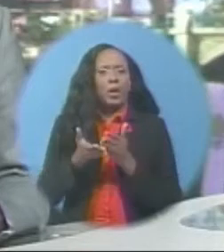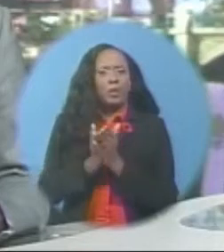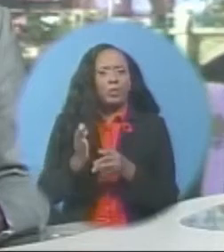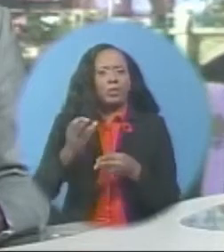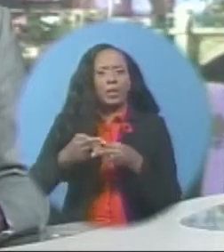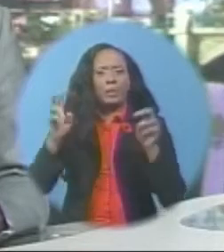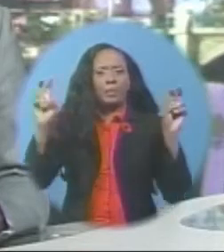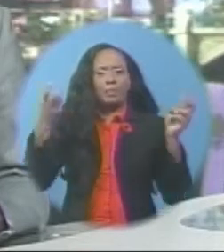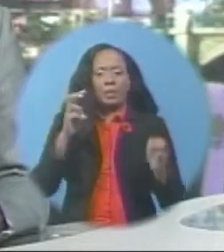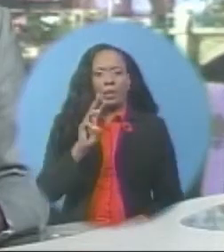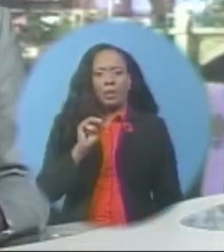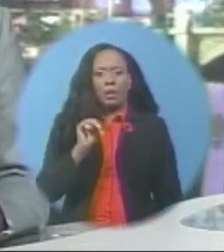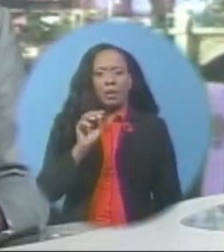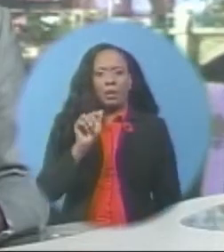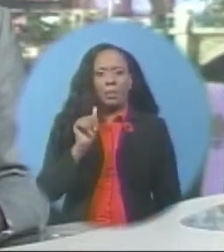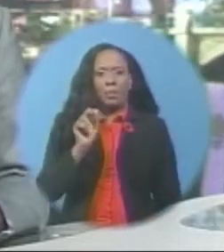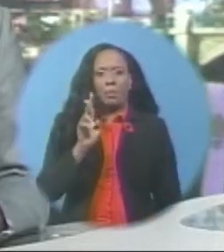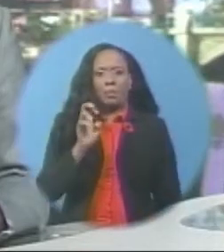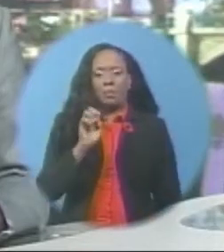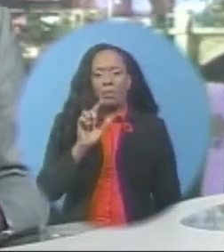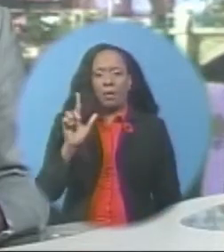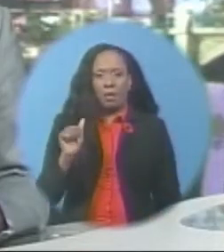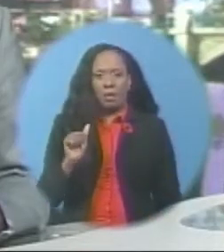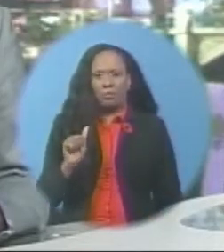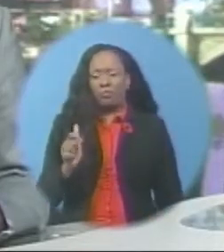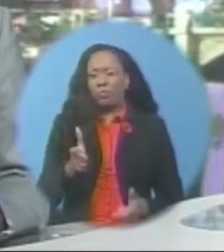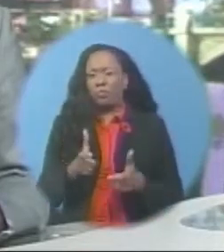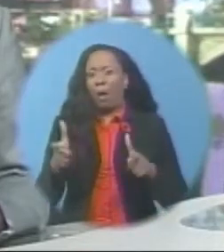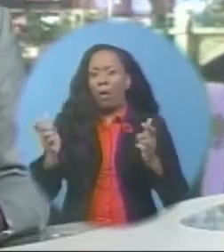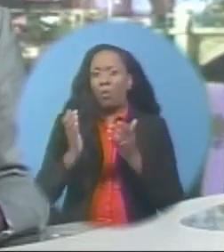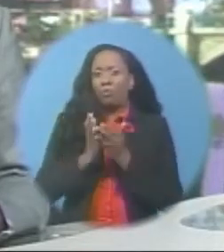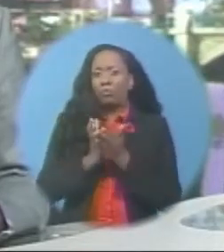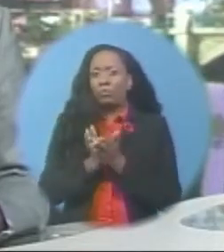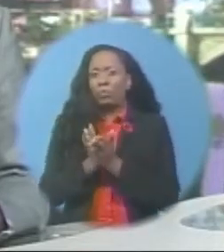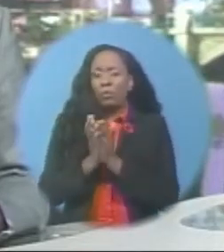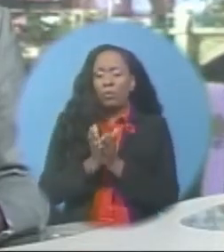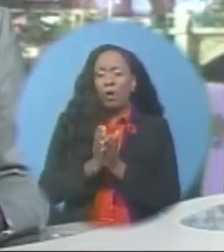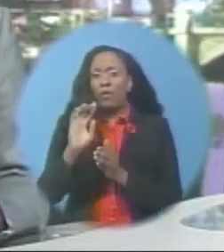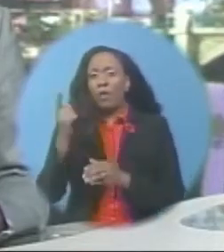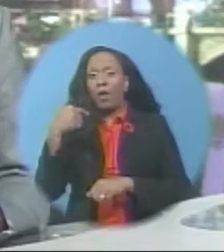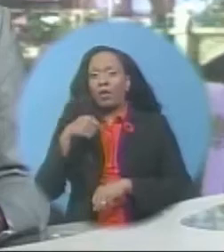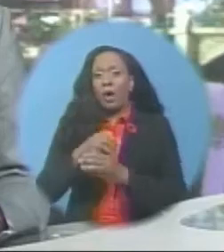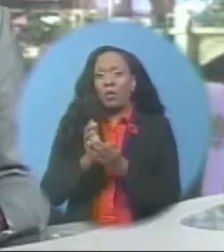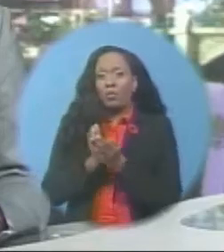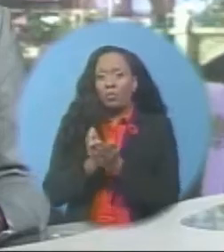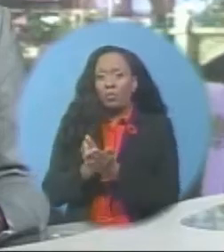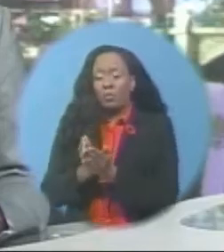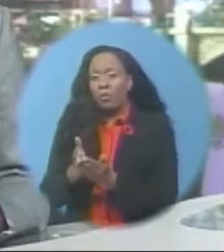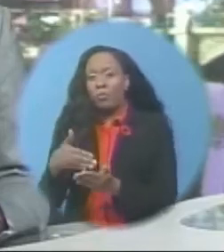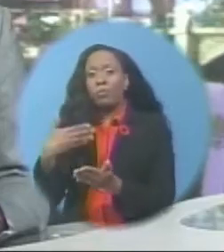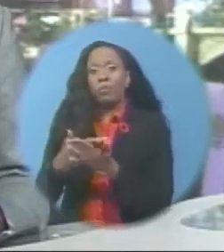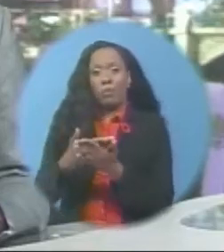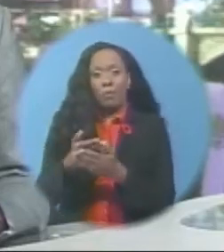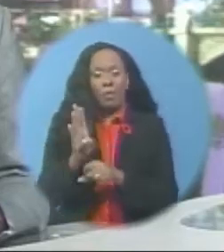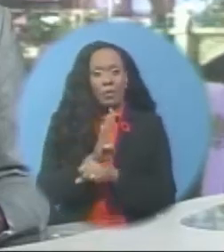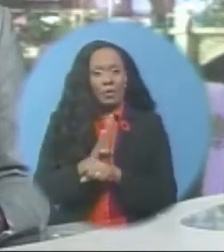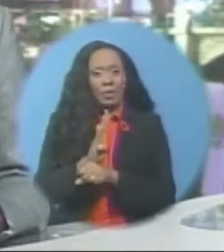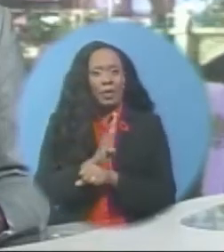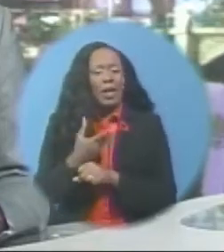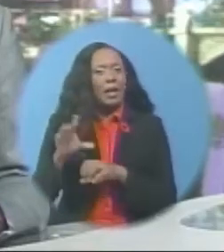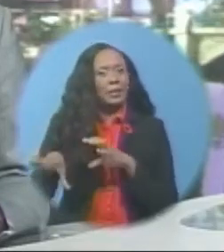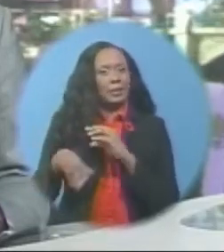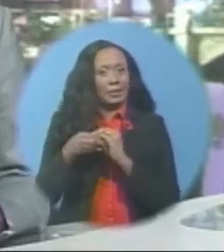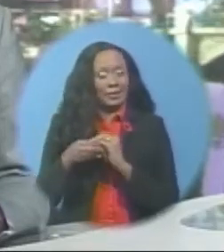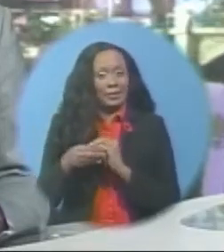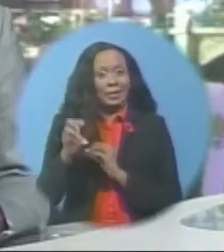will see the line's newest and largest ship, Explorer, sail its first ever winter season in Barbados and, according to officials, bring an